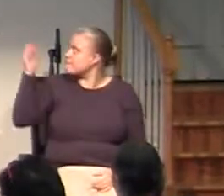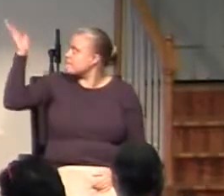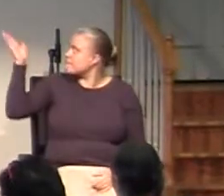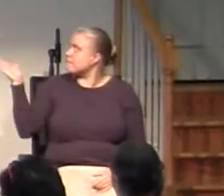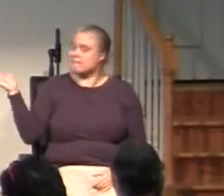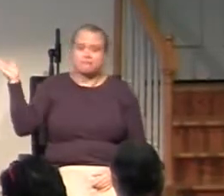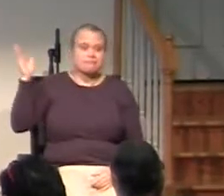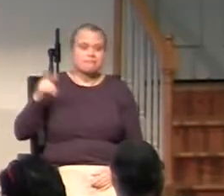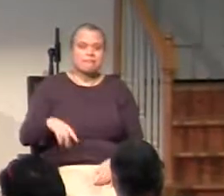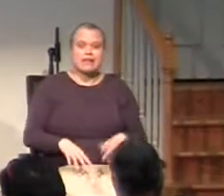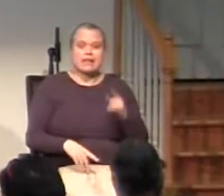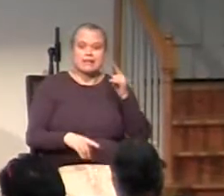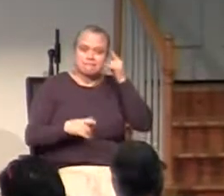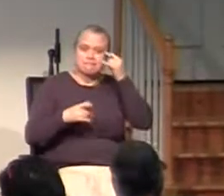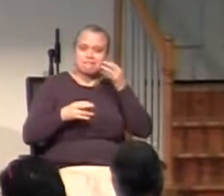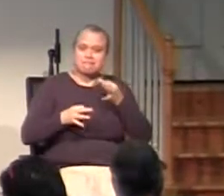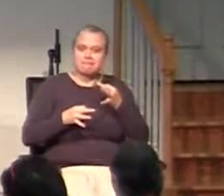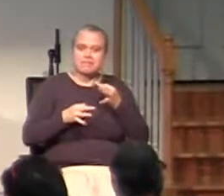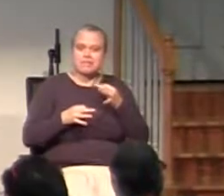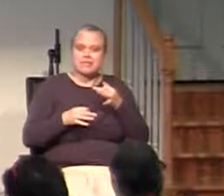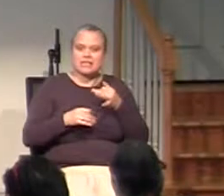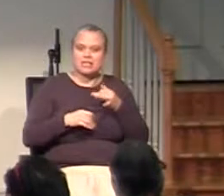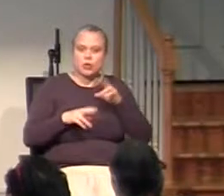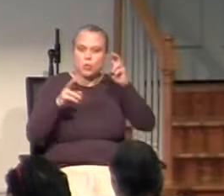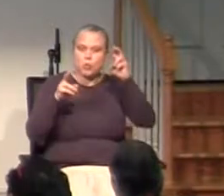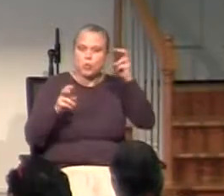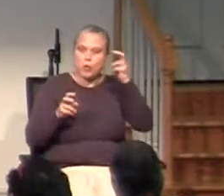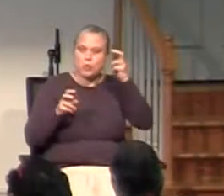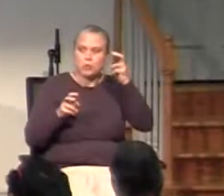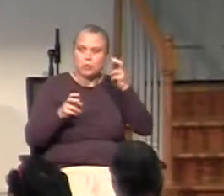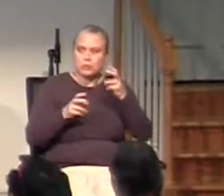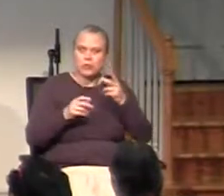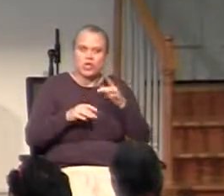put early on. Yesterday,